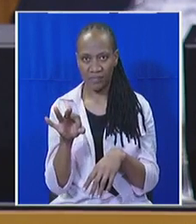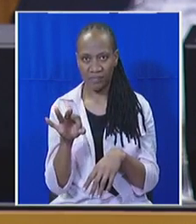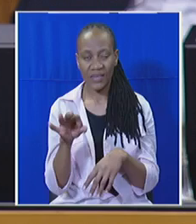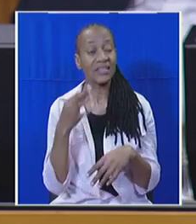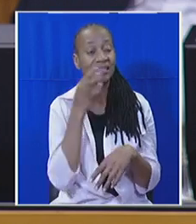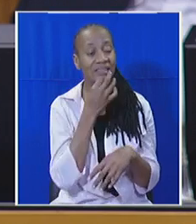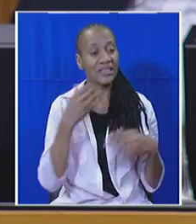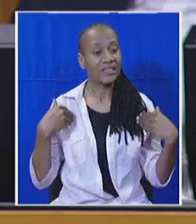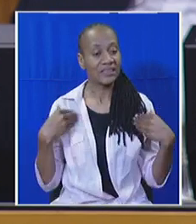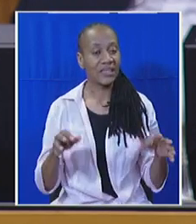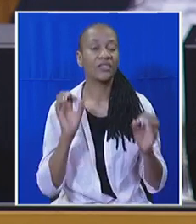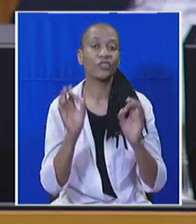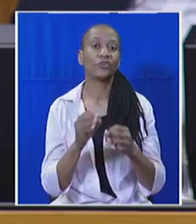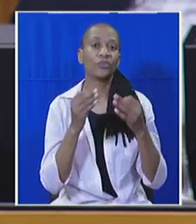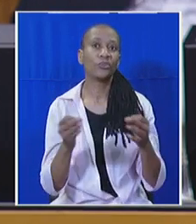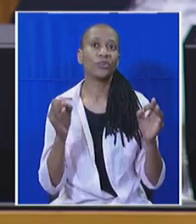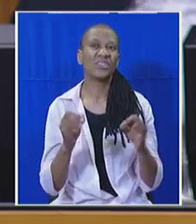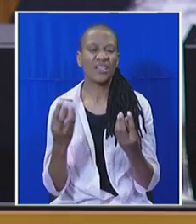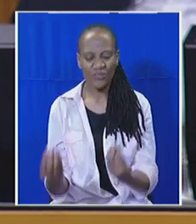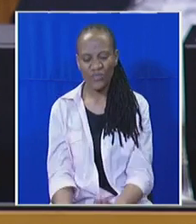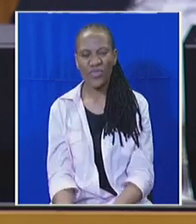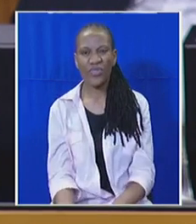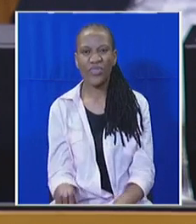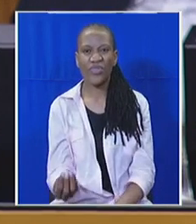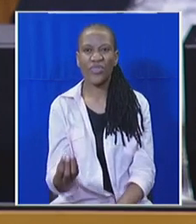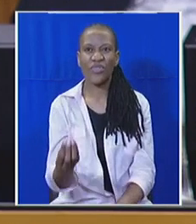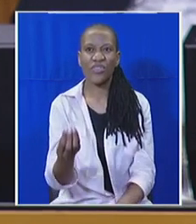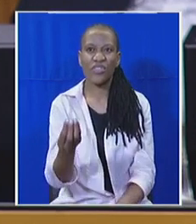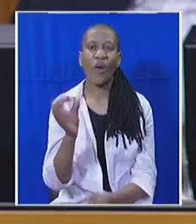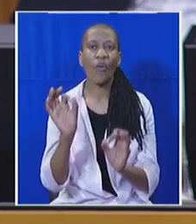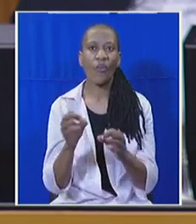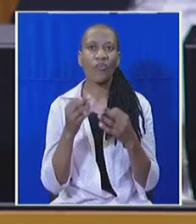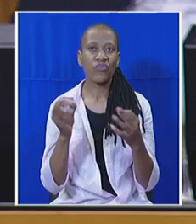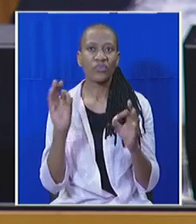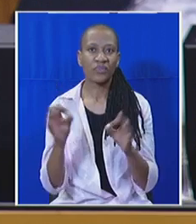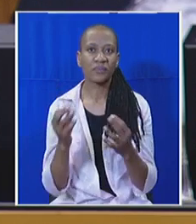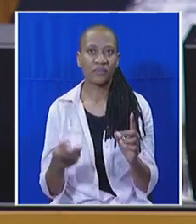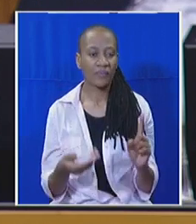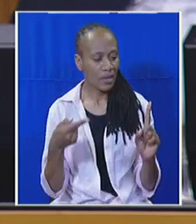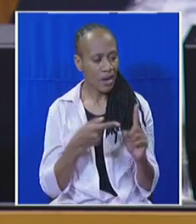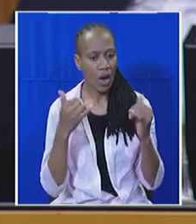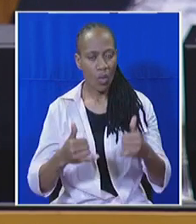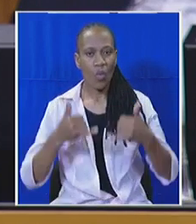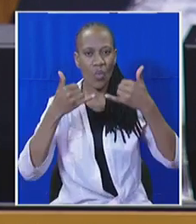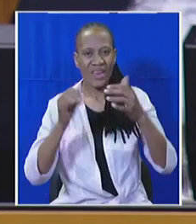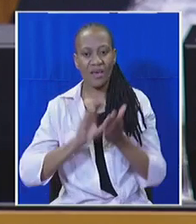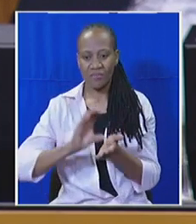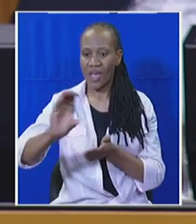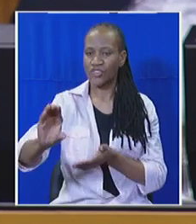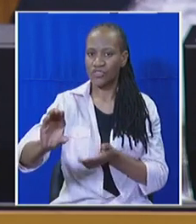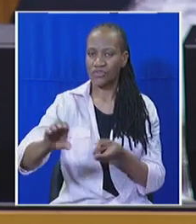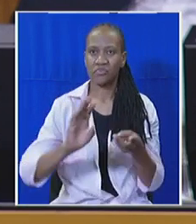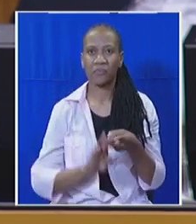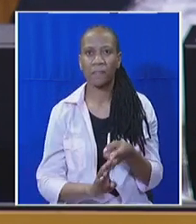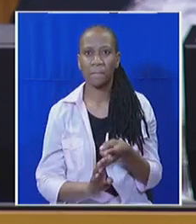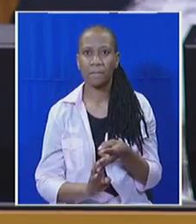when she joined the Sterling Primary School choir. Further recognizes that the winners receive cash incentive and are